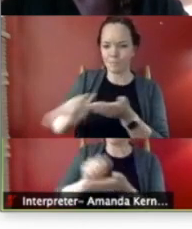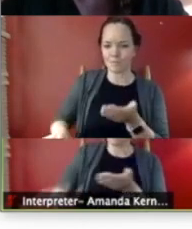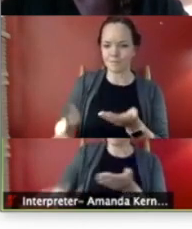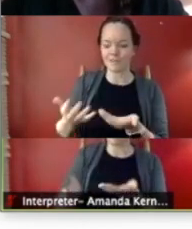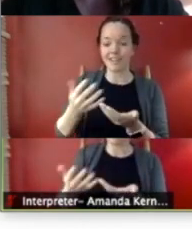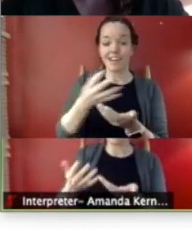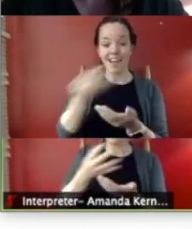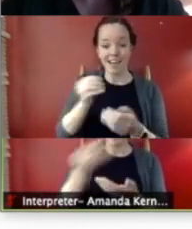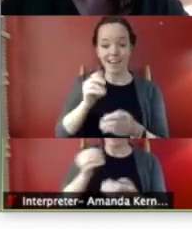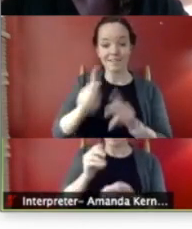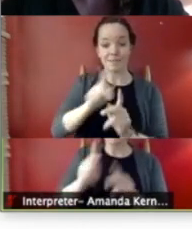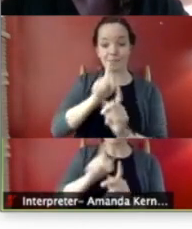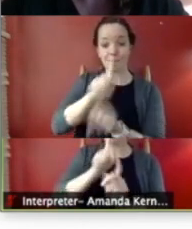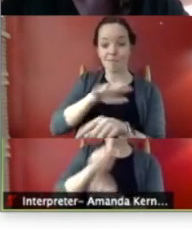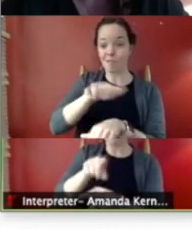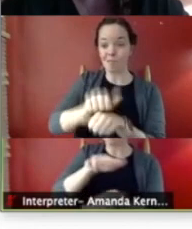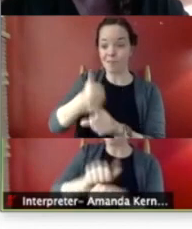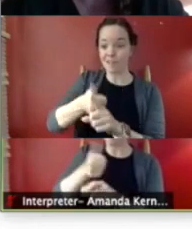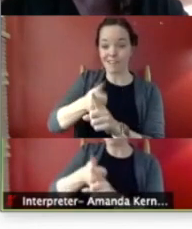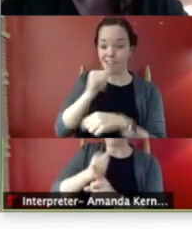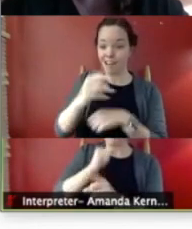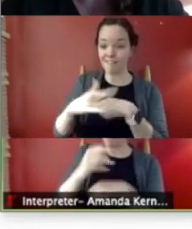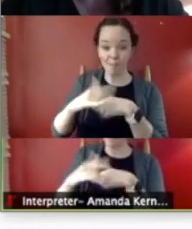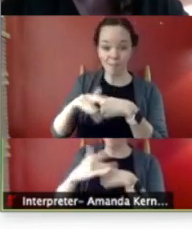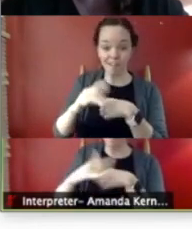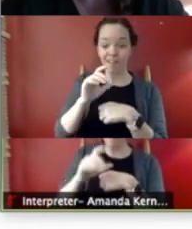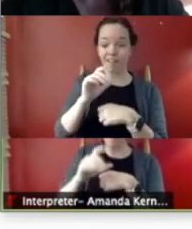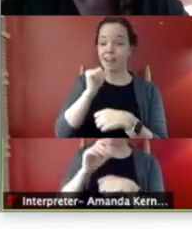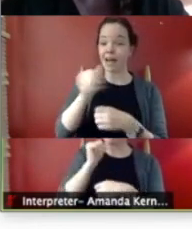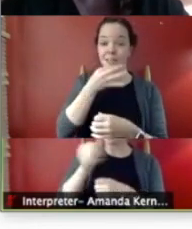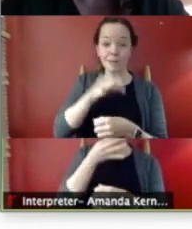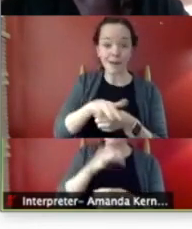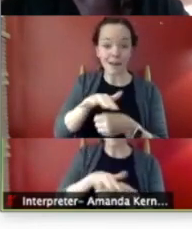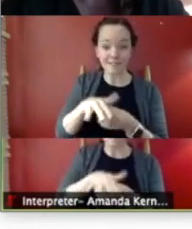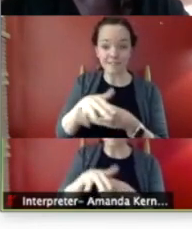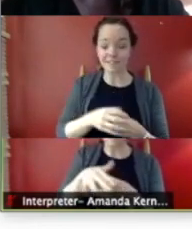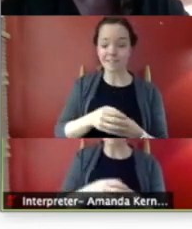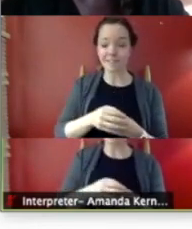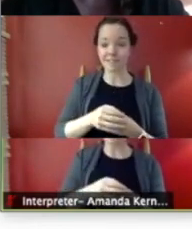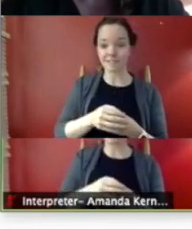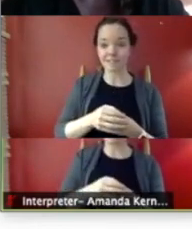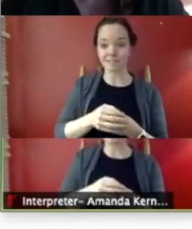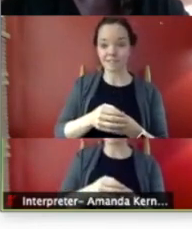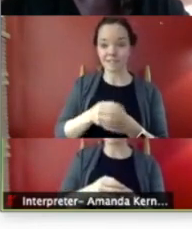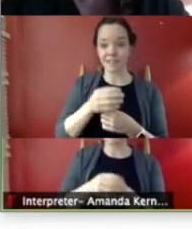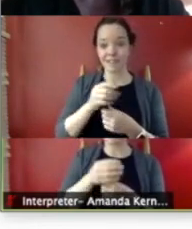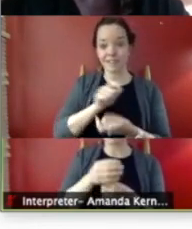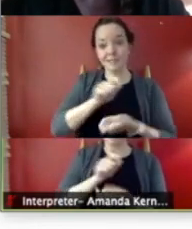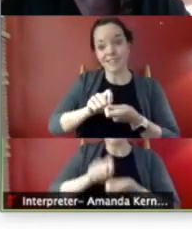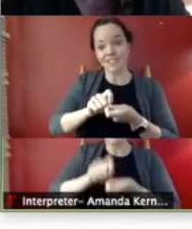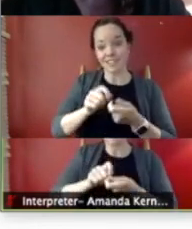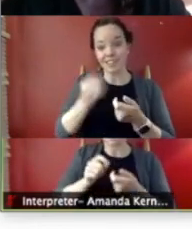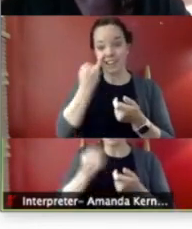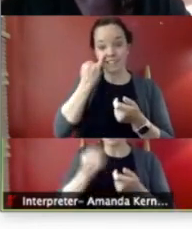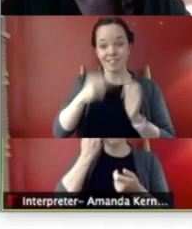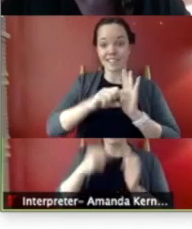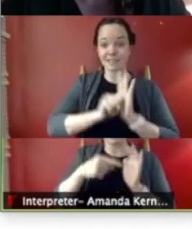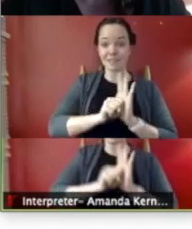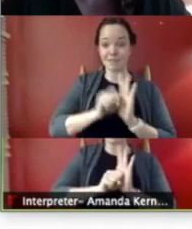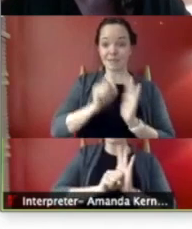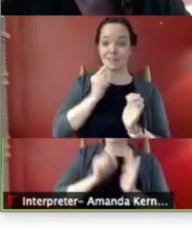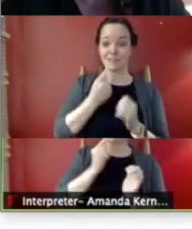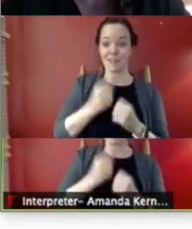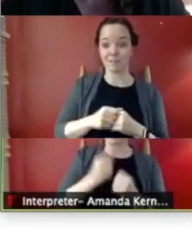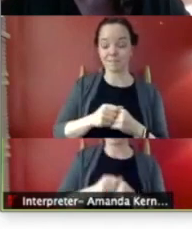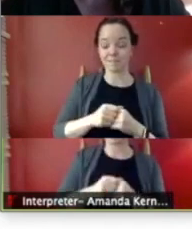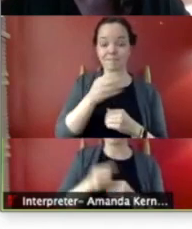appointment itself was unavailable or not timely enough, especially given the severity of their symptoms. And lastly, people also cited